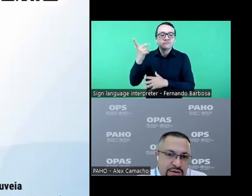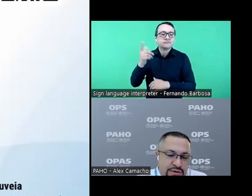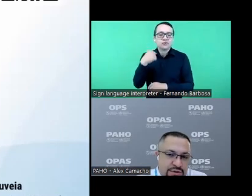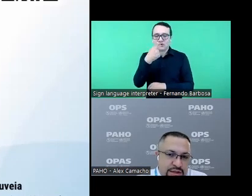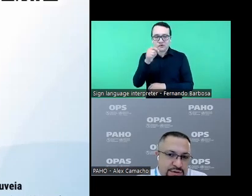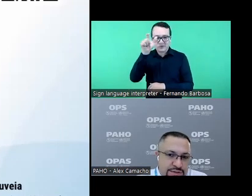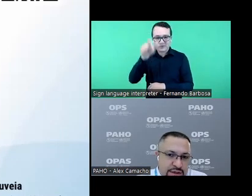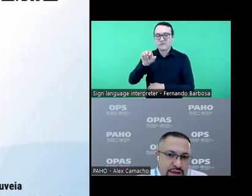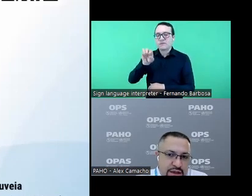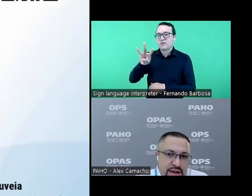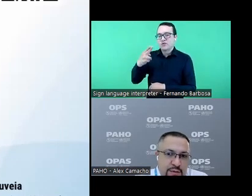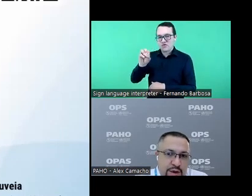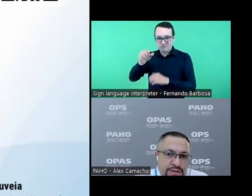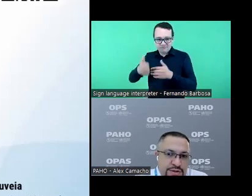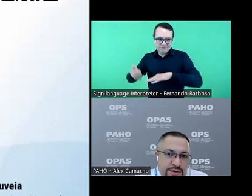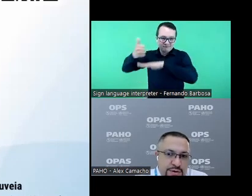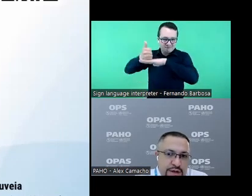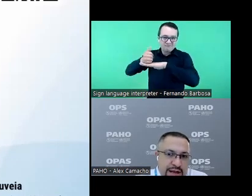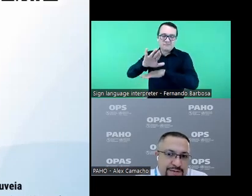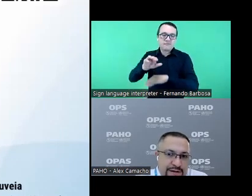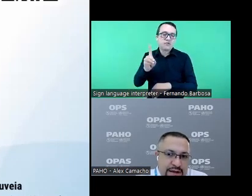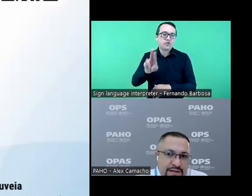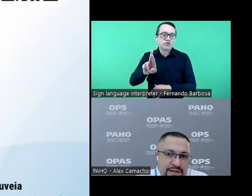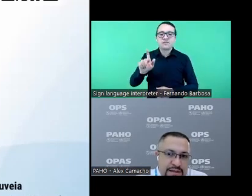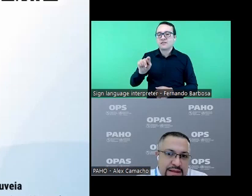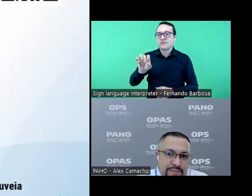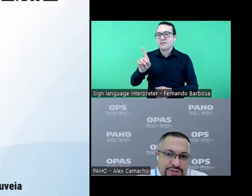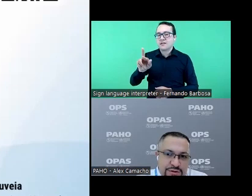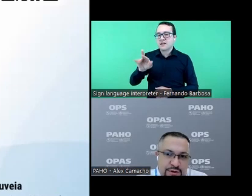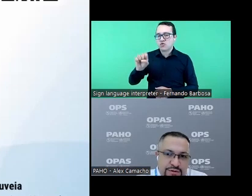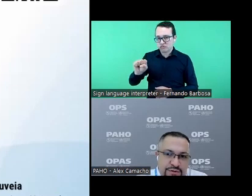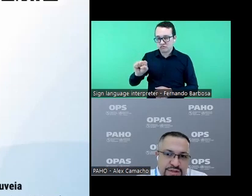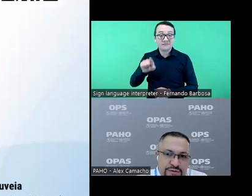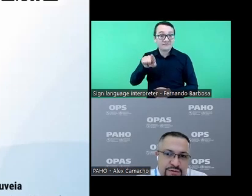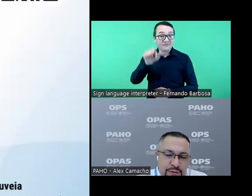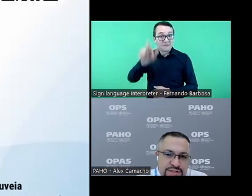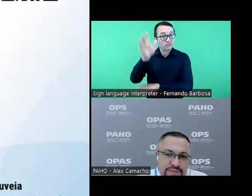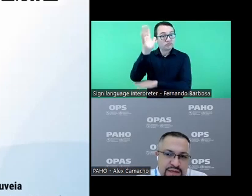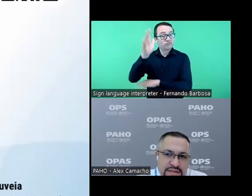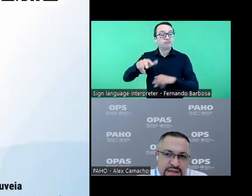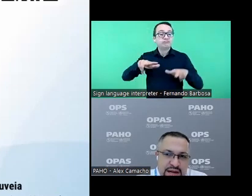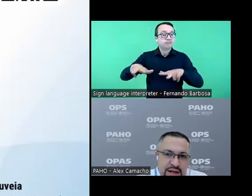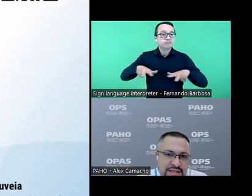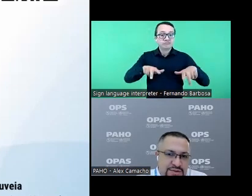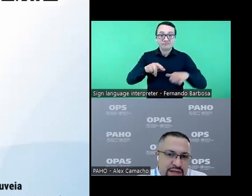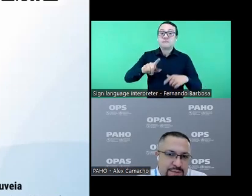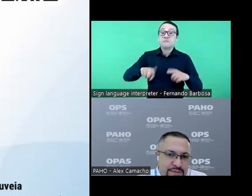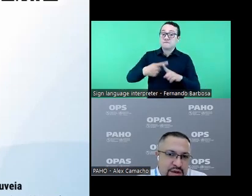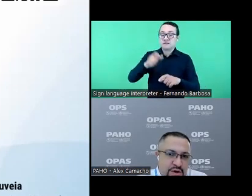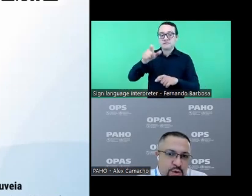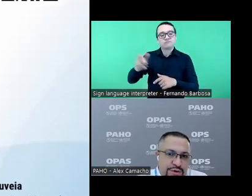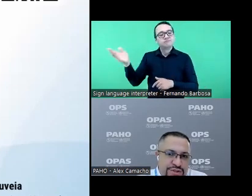General, Dr. Tedros. We also have the pleasure of introducing 4 speakers that are with us